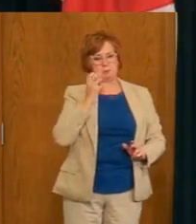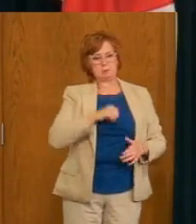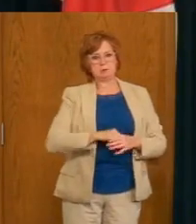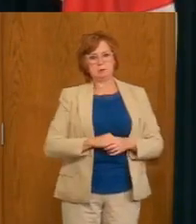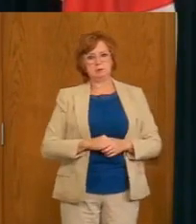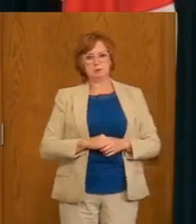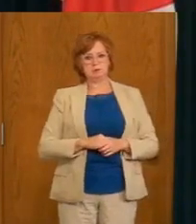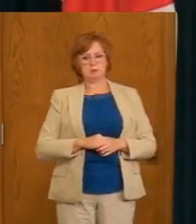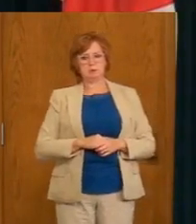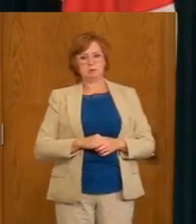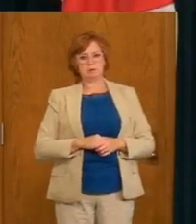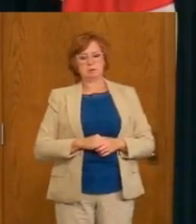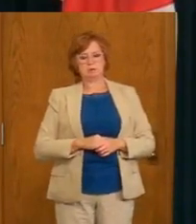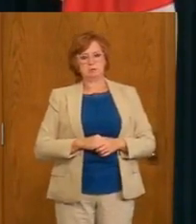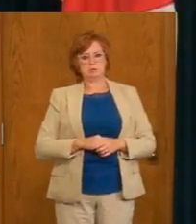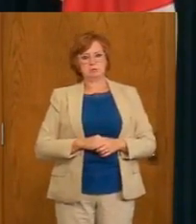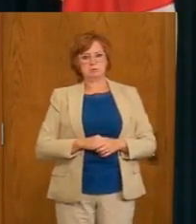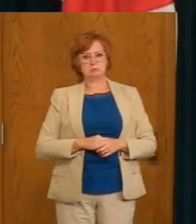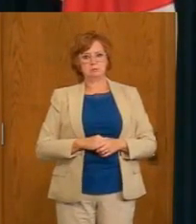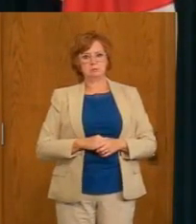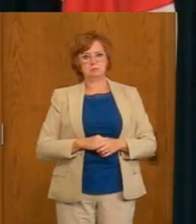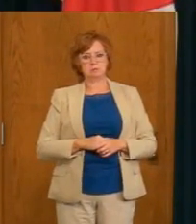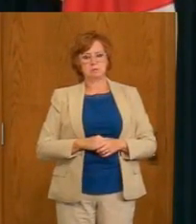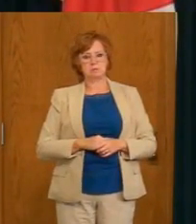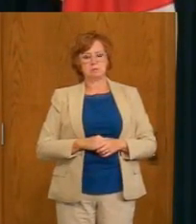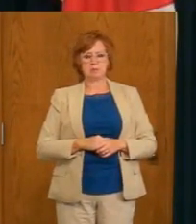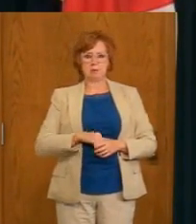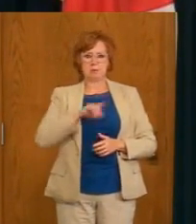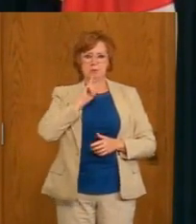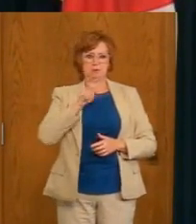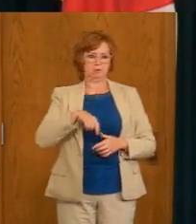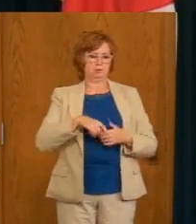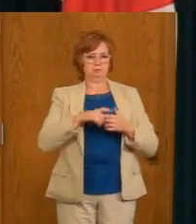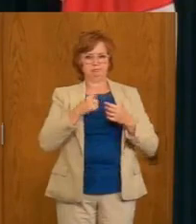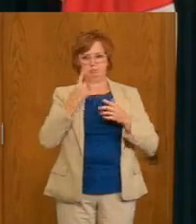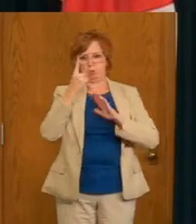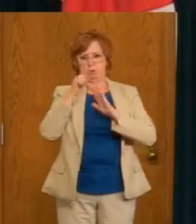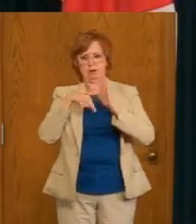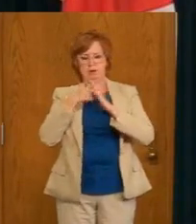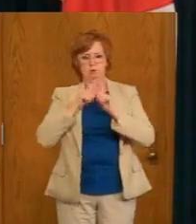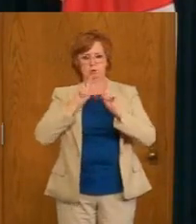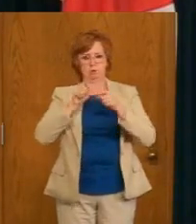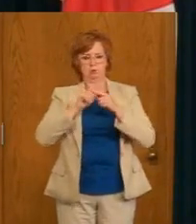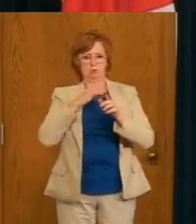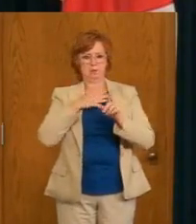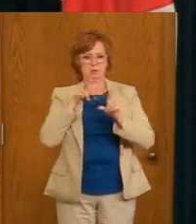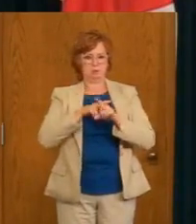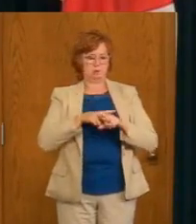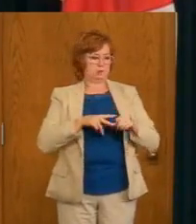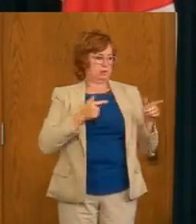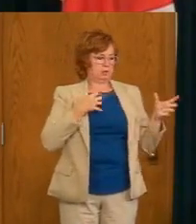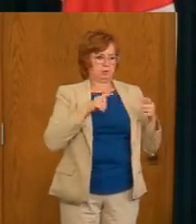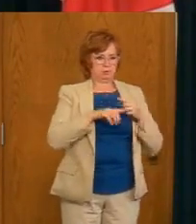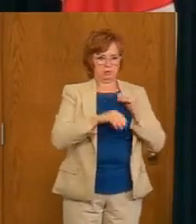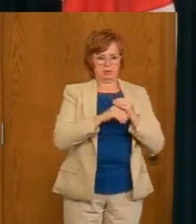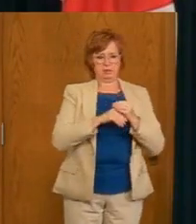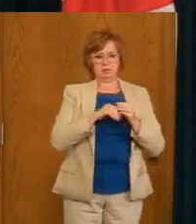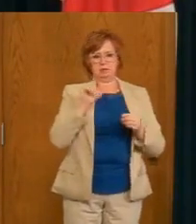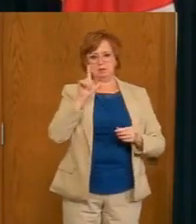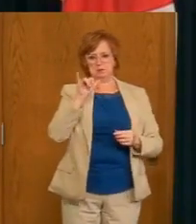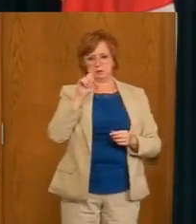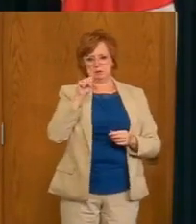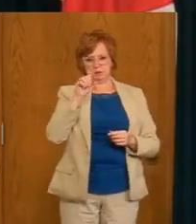choice. But again, I think this is what the recommendation is for now. And hopefully this is how